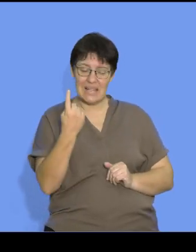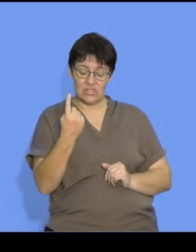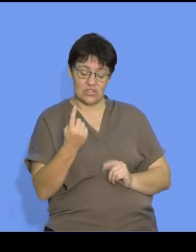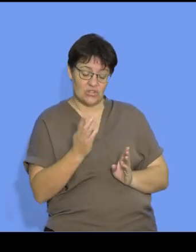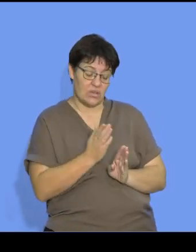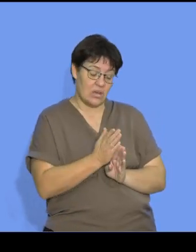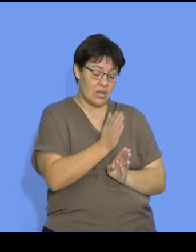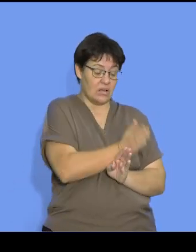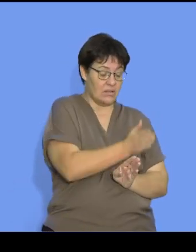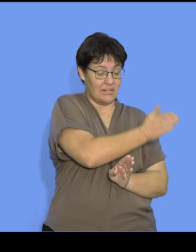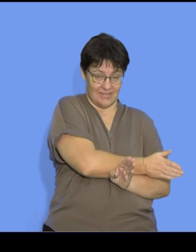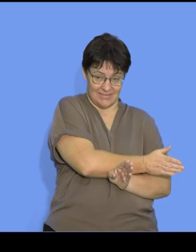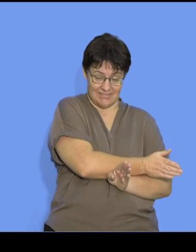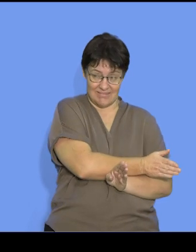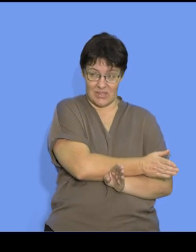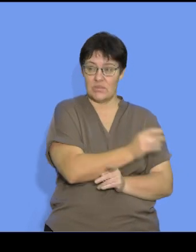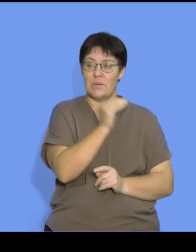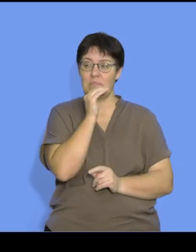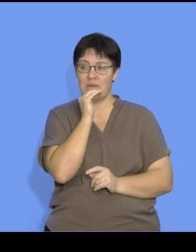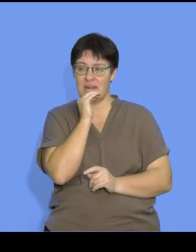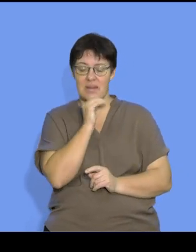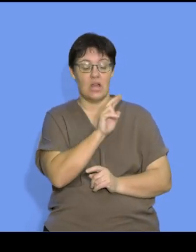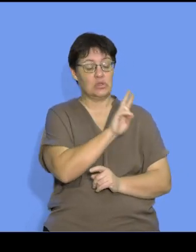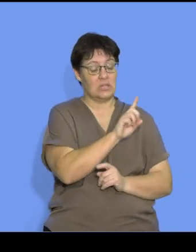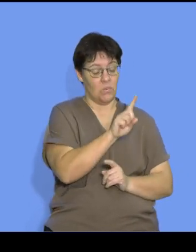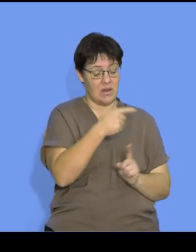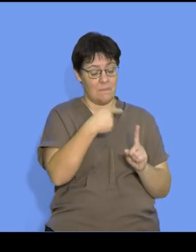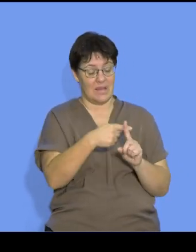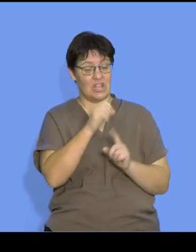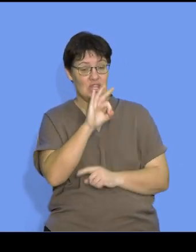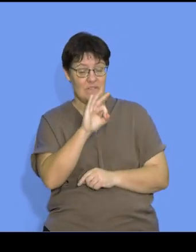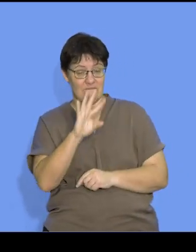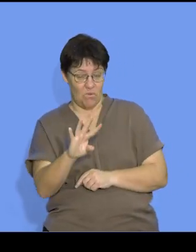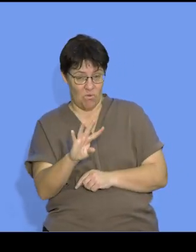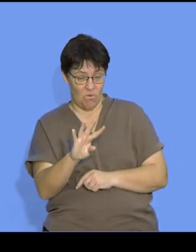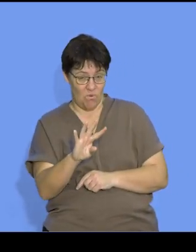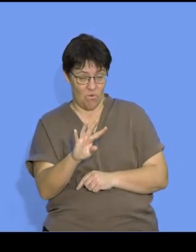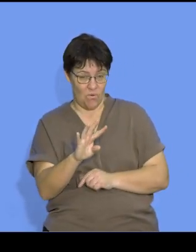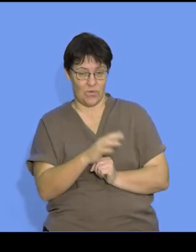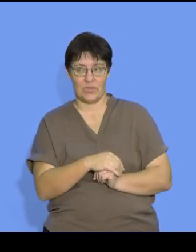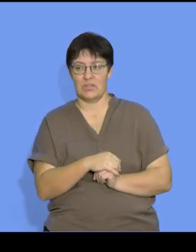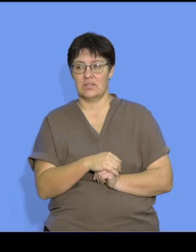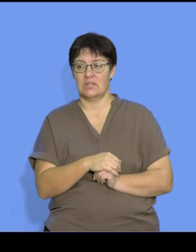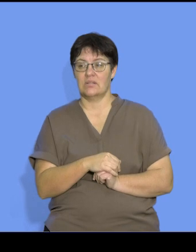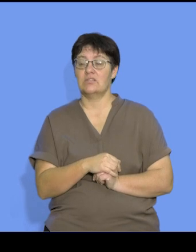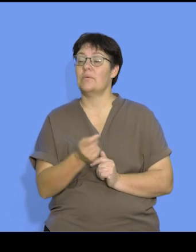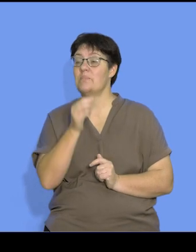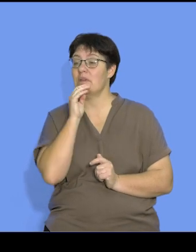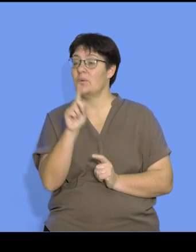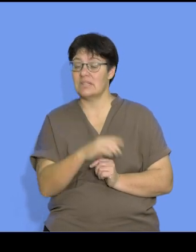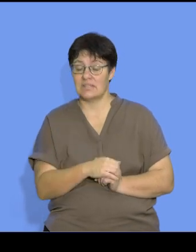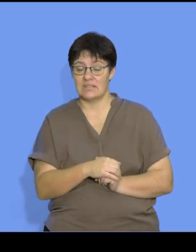to summing the two that come before it. So the next term of this sequence will be equal